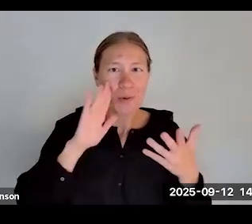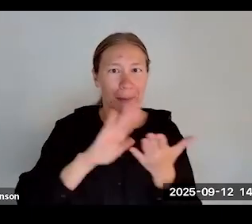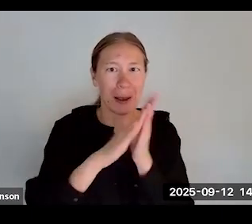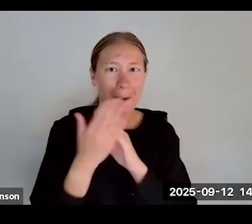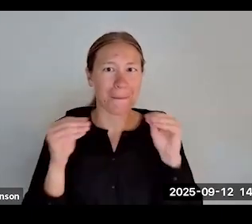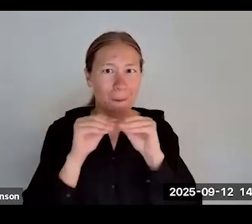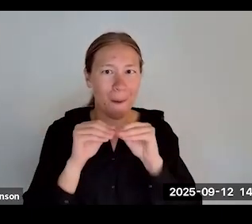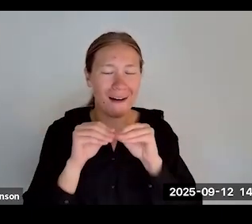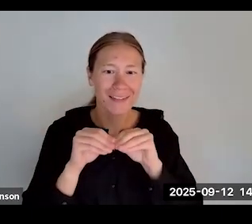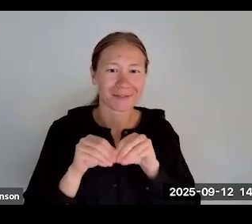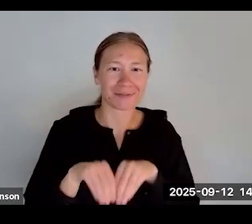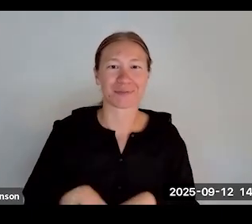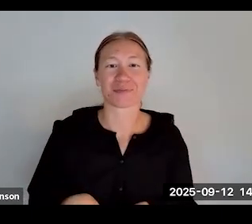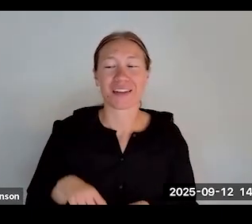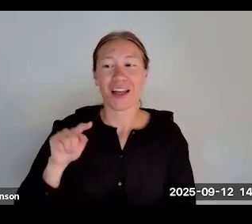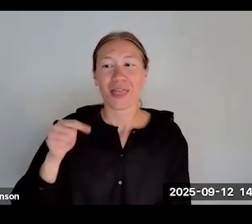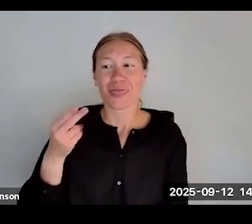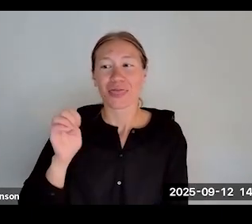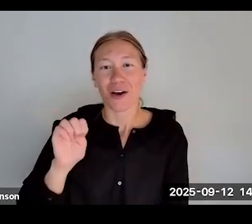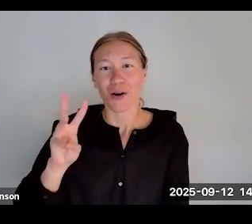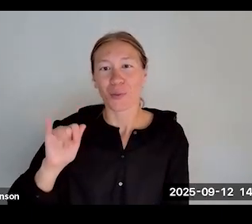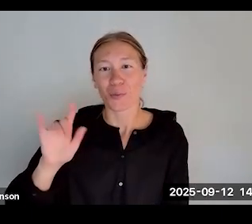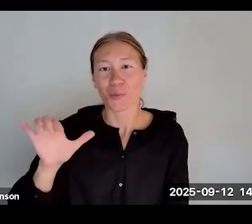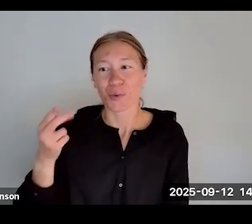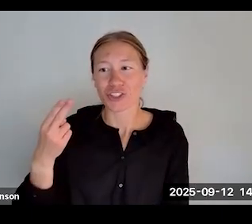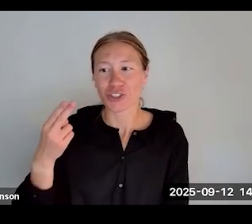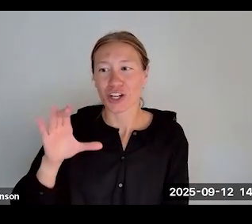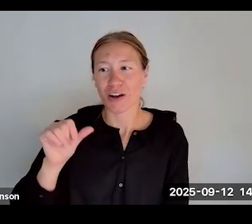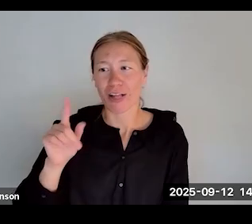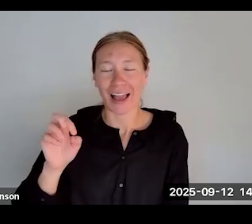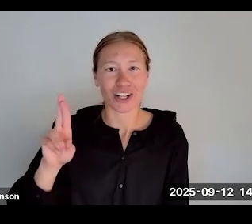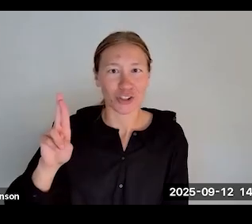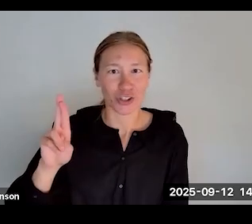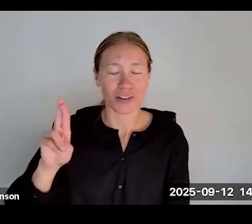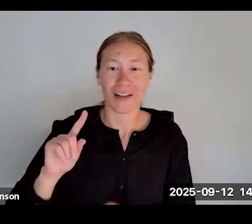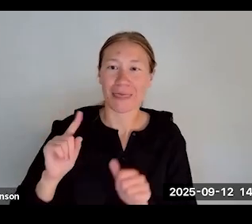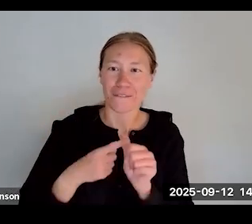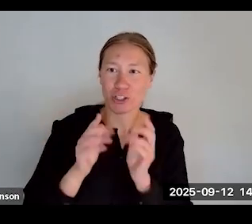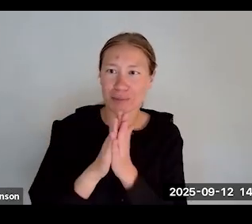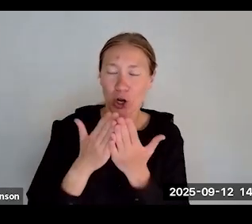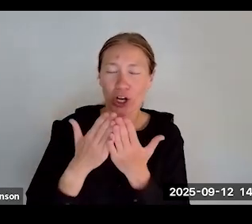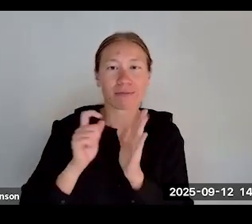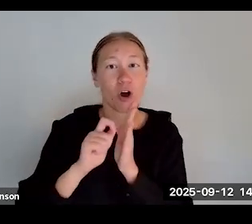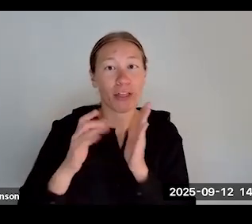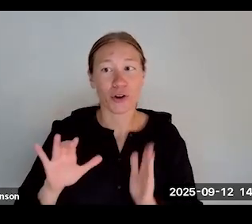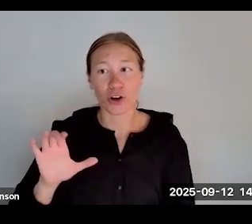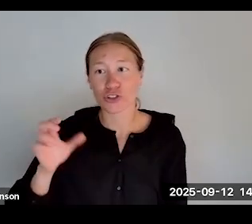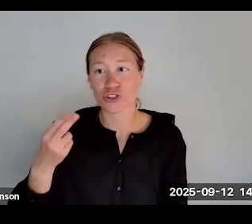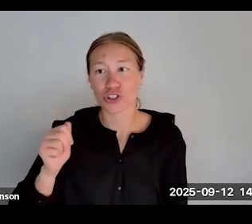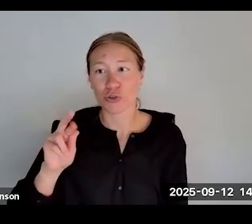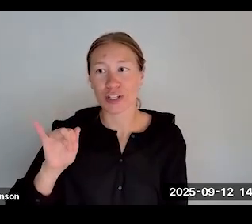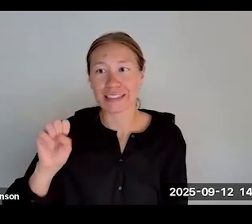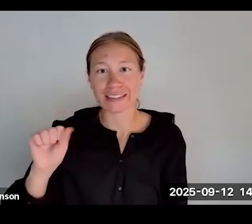The Witch Collector is the first book in the Witch Walker series written by Sharissa Weeks. Sharissa is